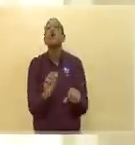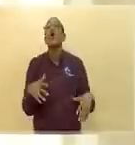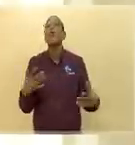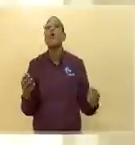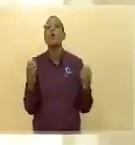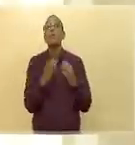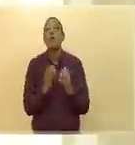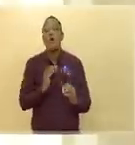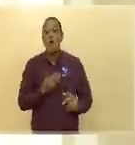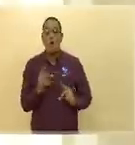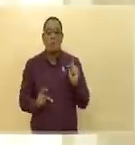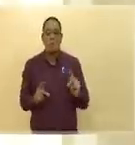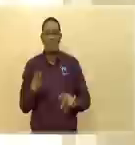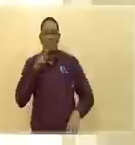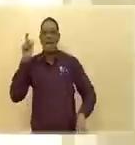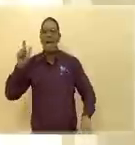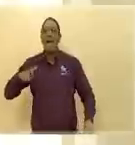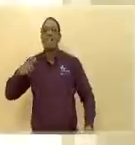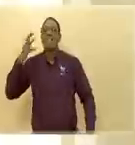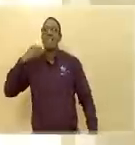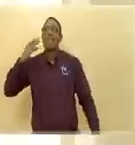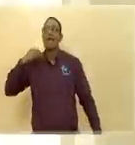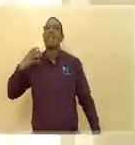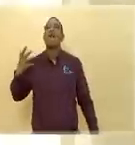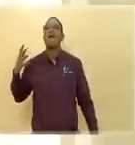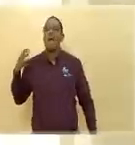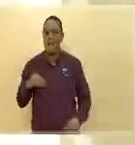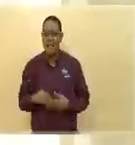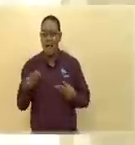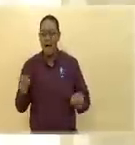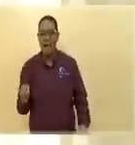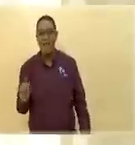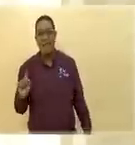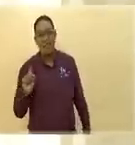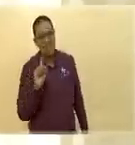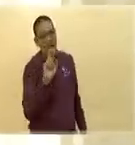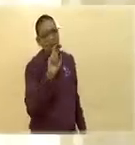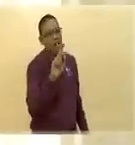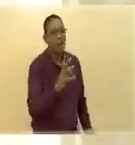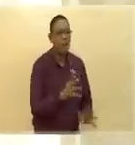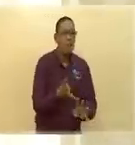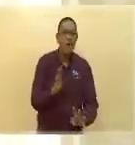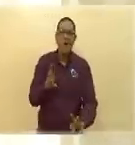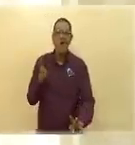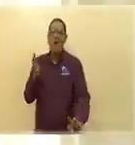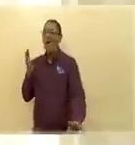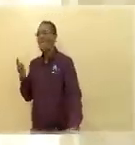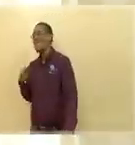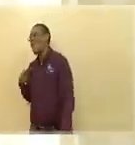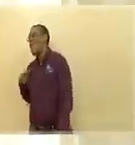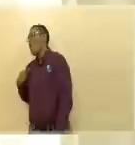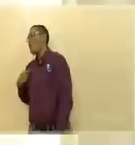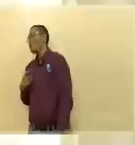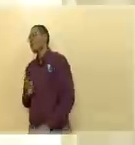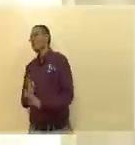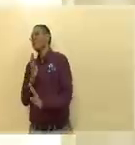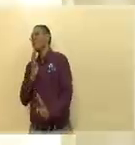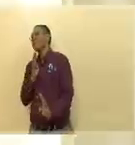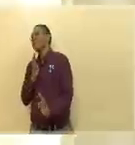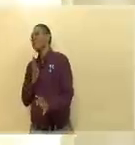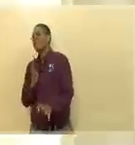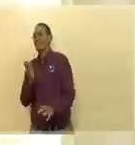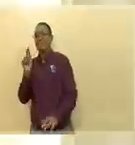more of our people do not have to journey into the offices of the RGD from the nice places like